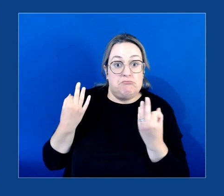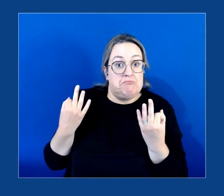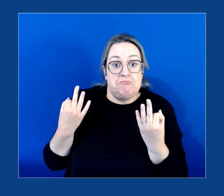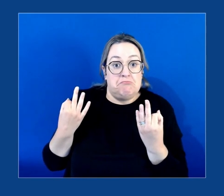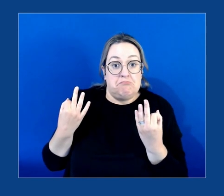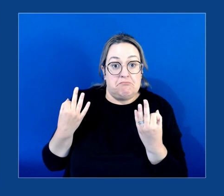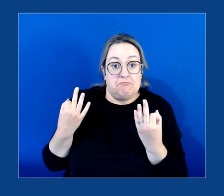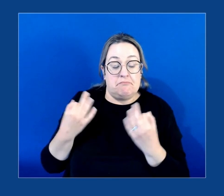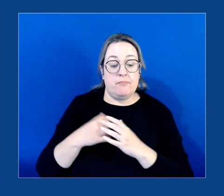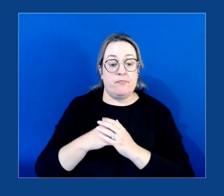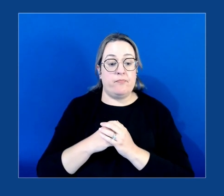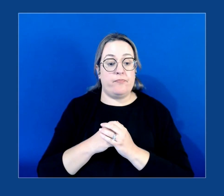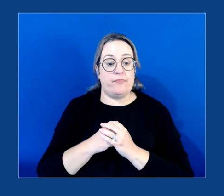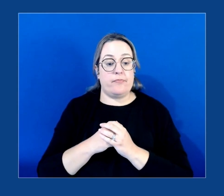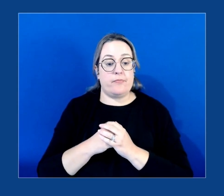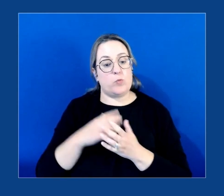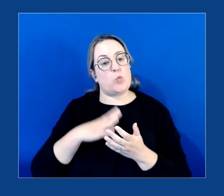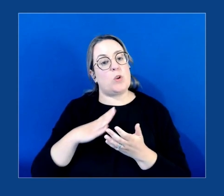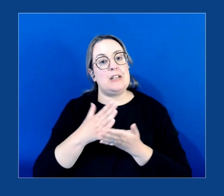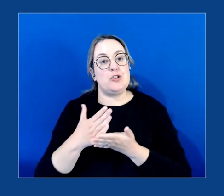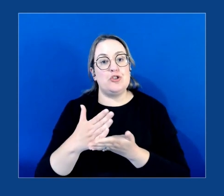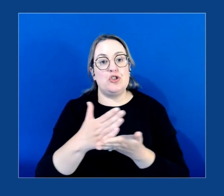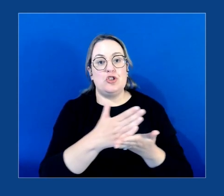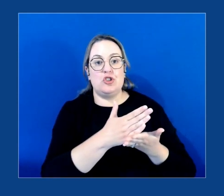And it's just a shadow of people.